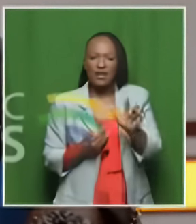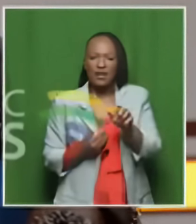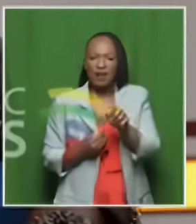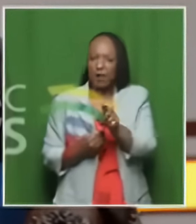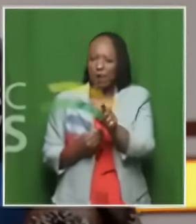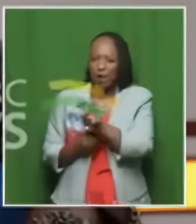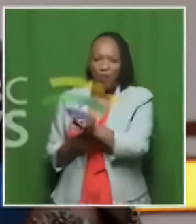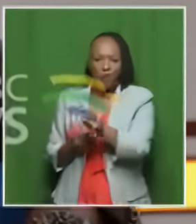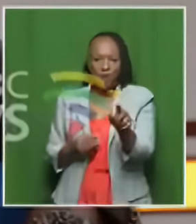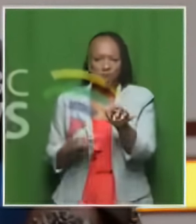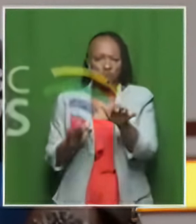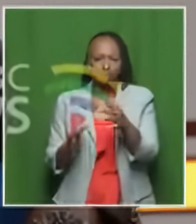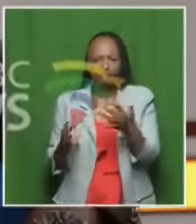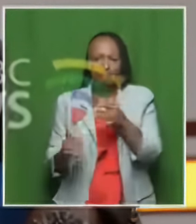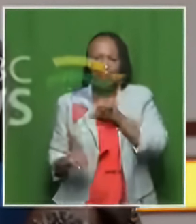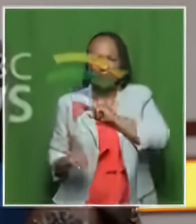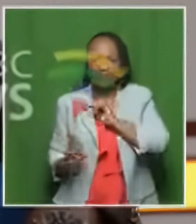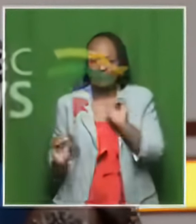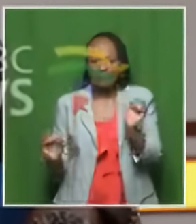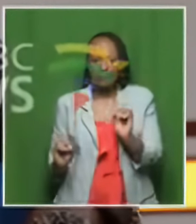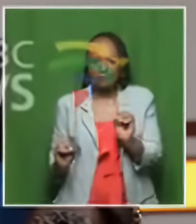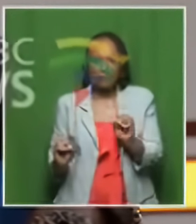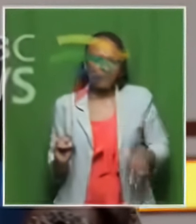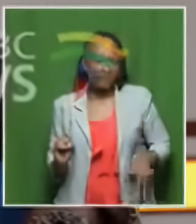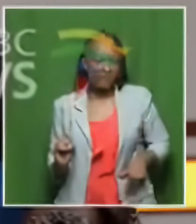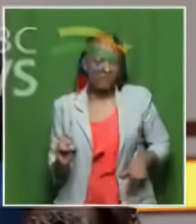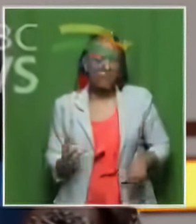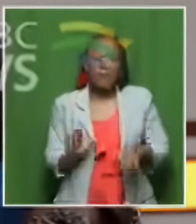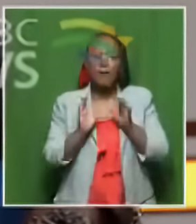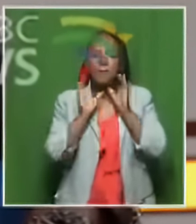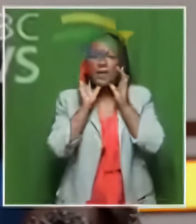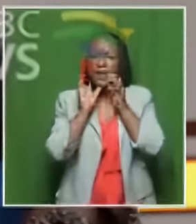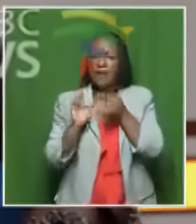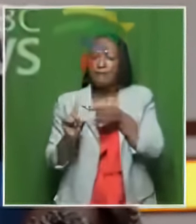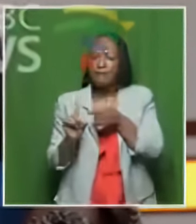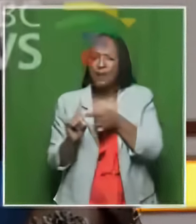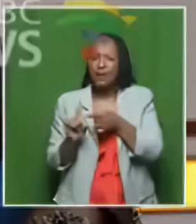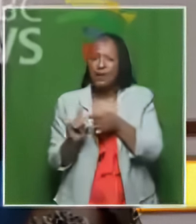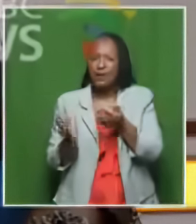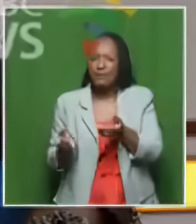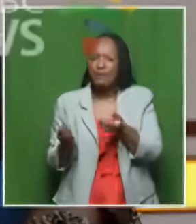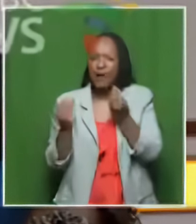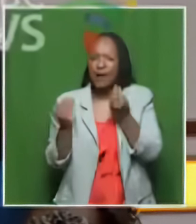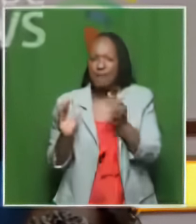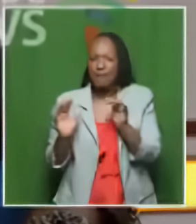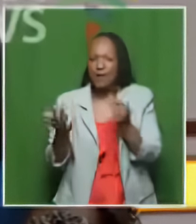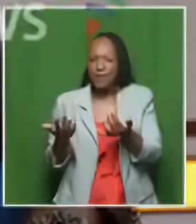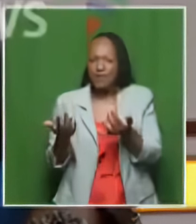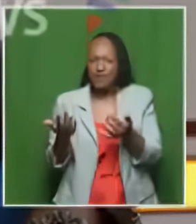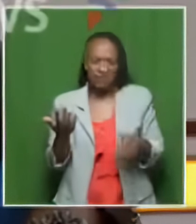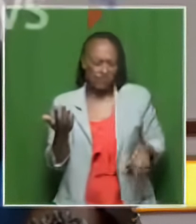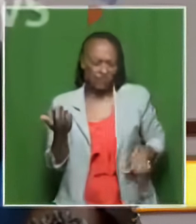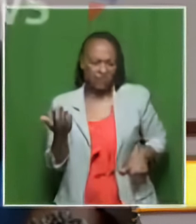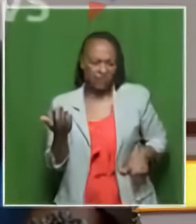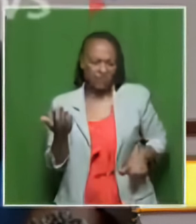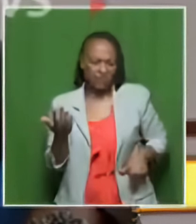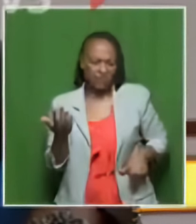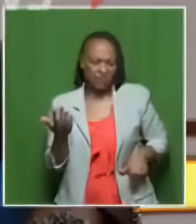is found guilty or charged for that firearm. How did Malema, how do you answer the question, how did Malema get hold of